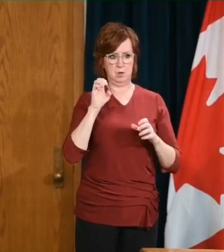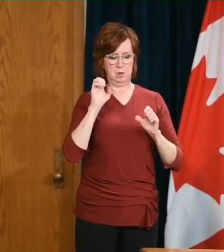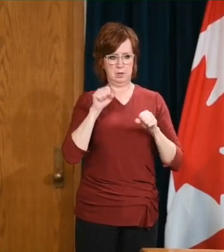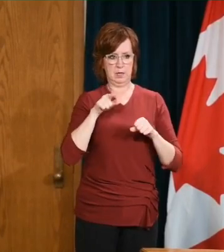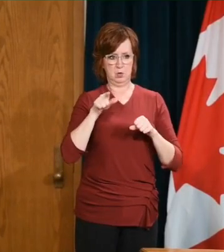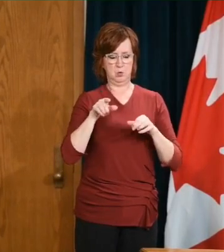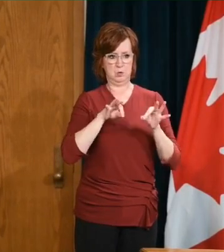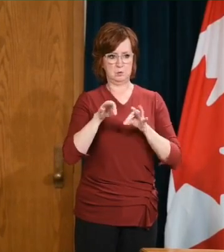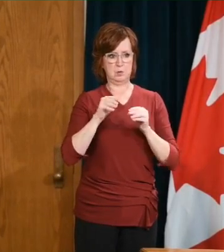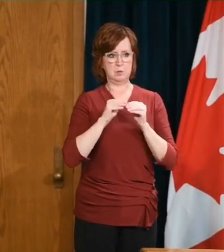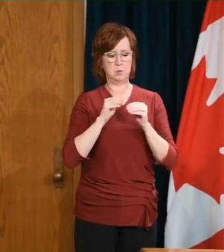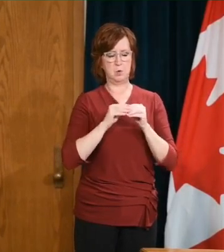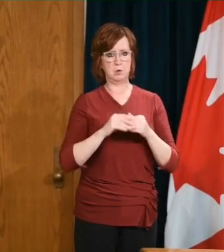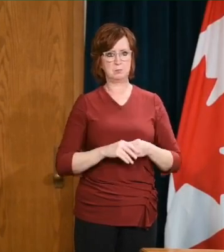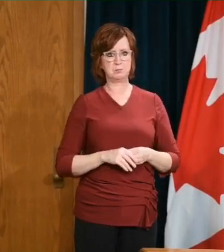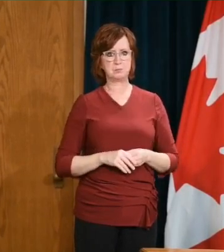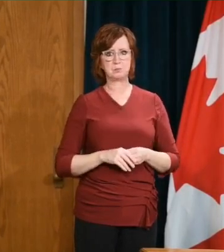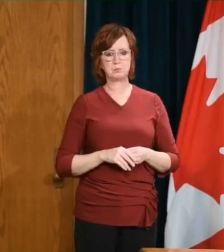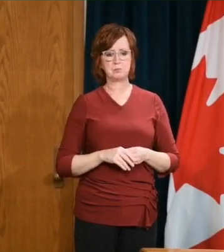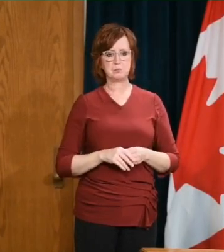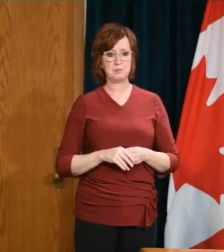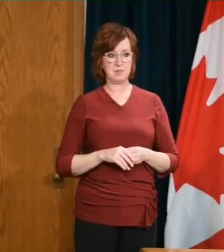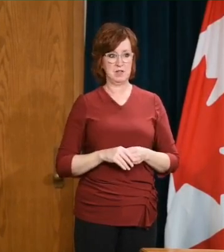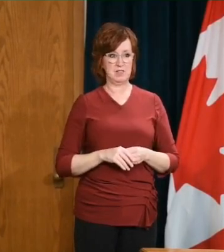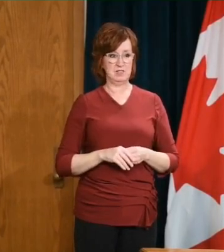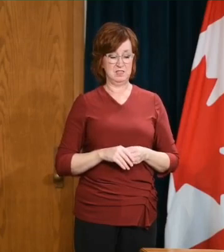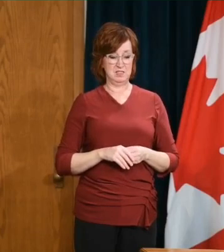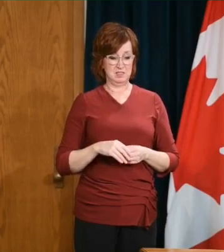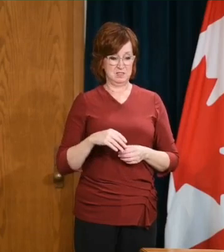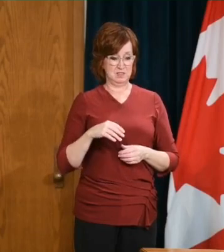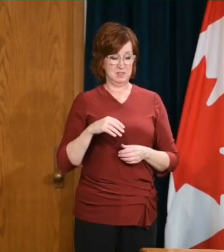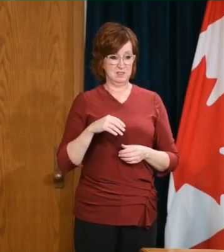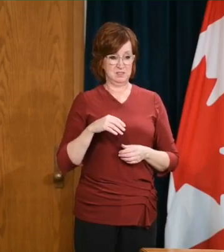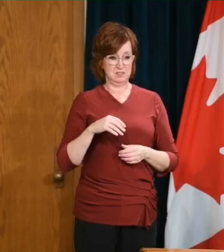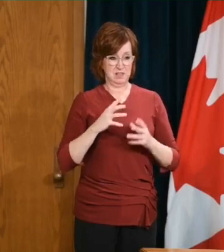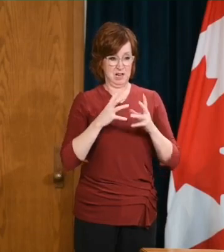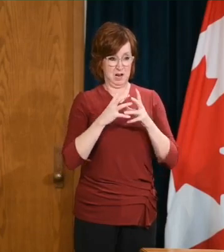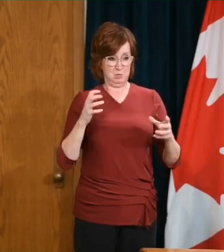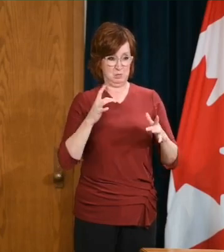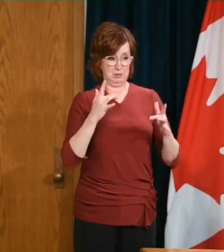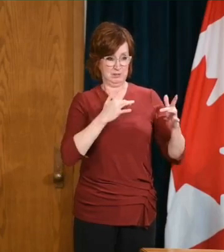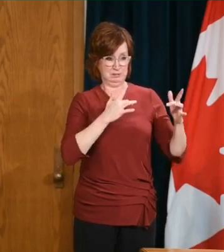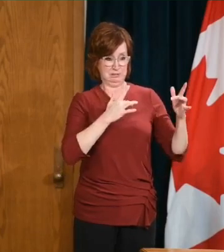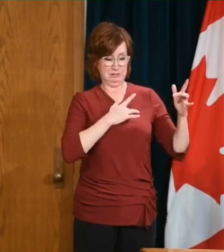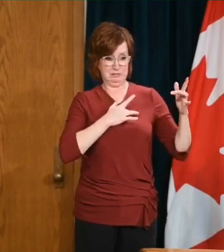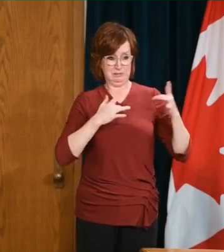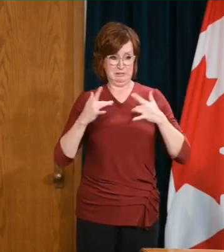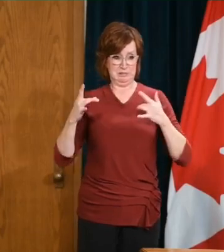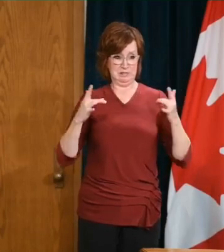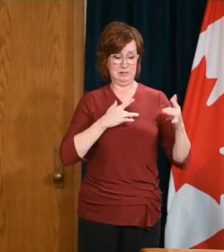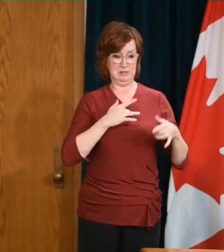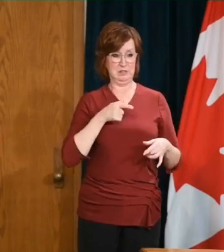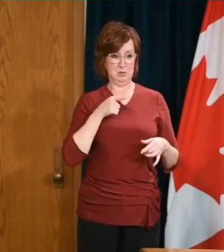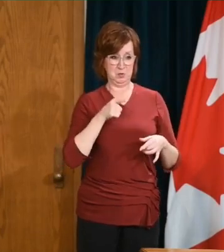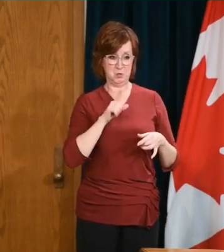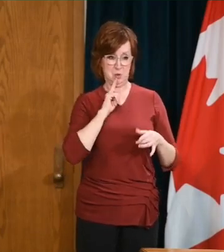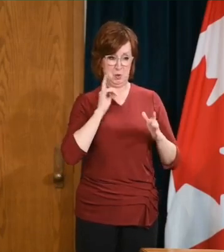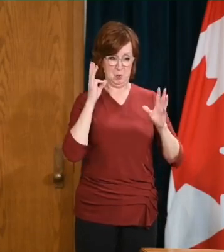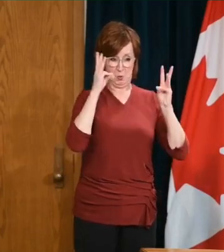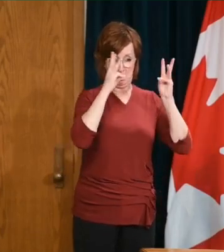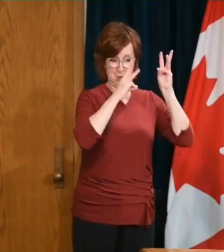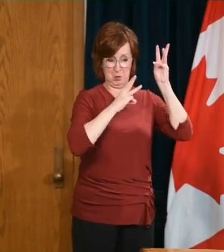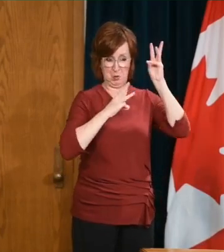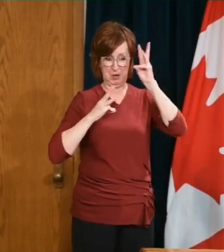situation, how concerned you are that we're going to start to see some of the outbreaks that have